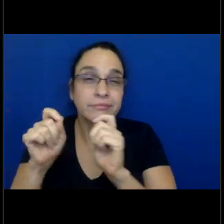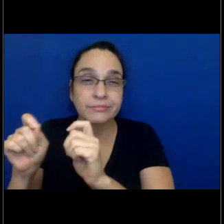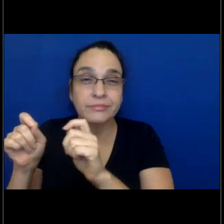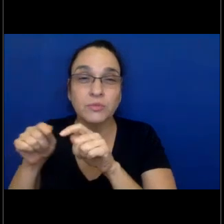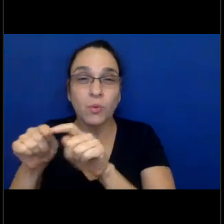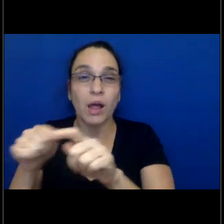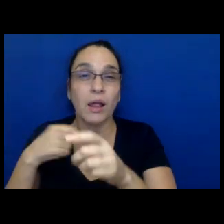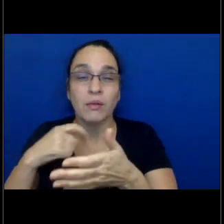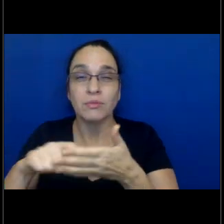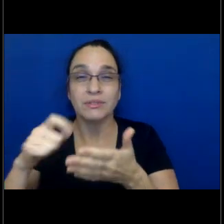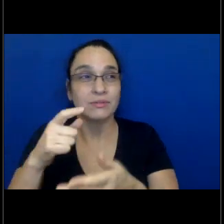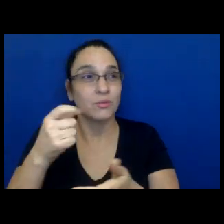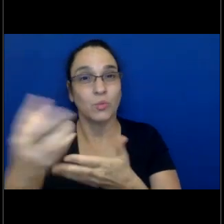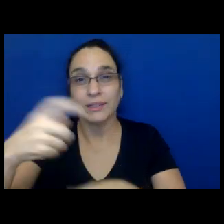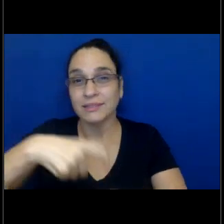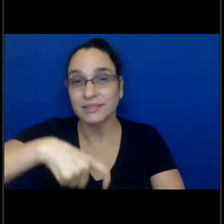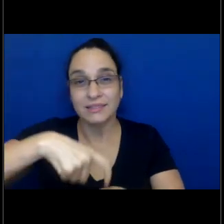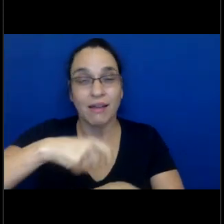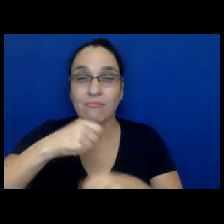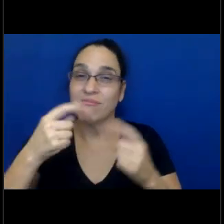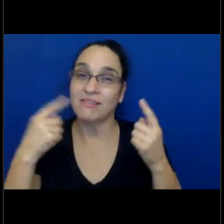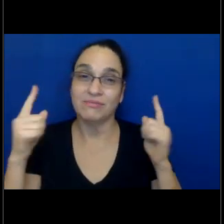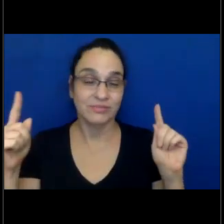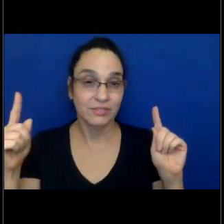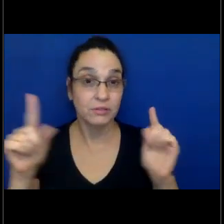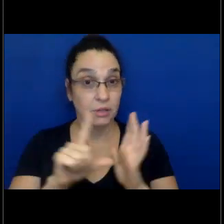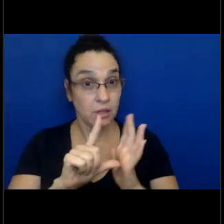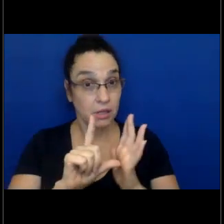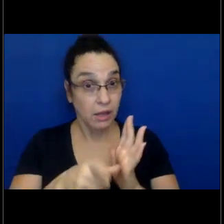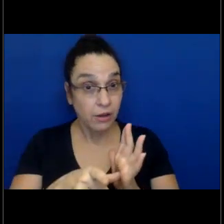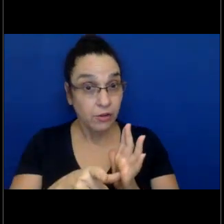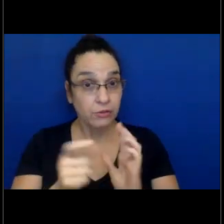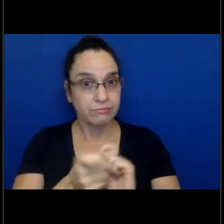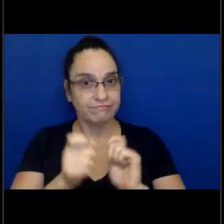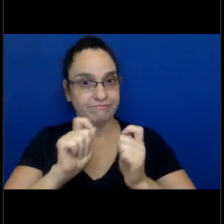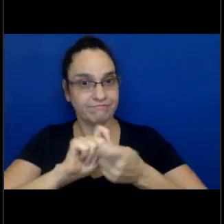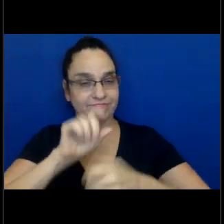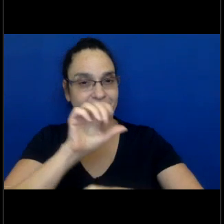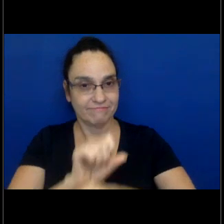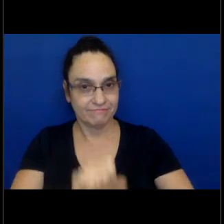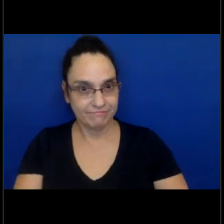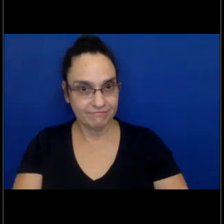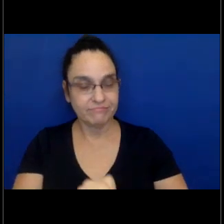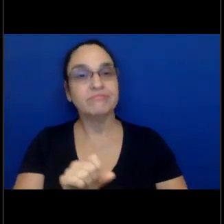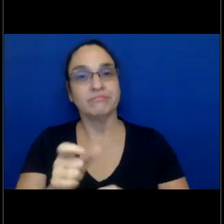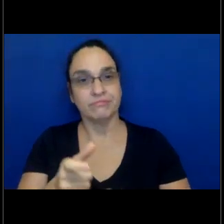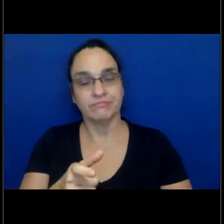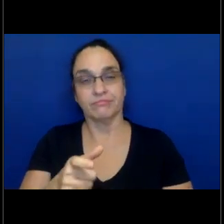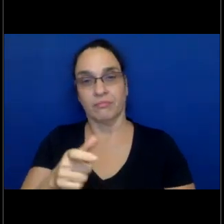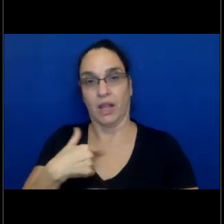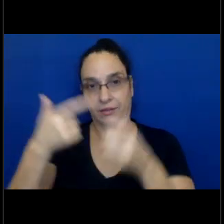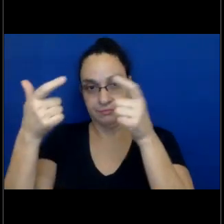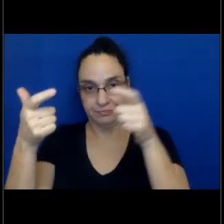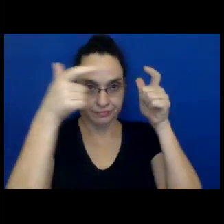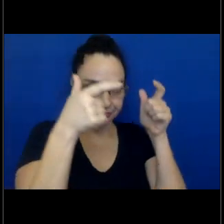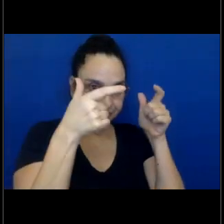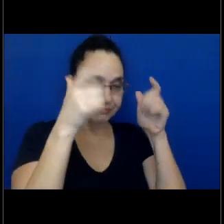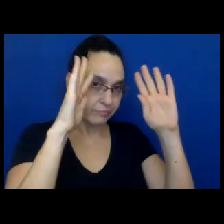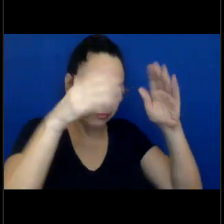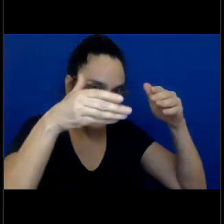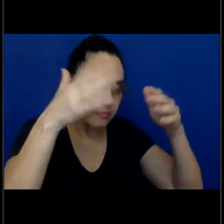very effective. So over the years, I've got some opportunities to give lectures. Would talk about